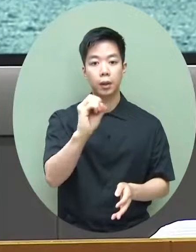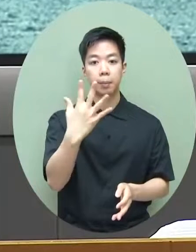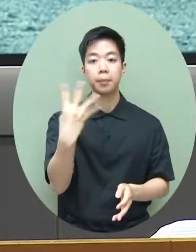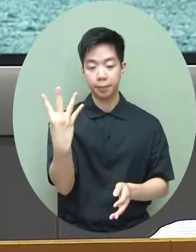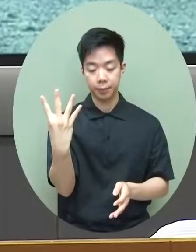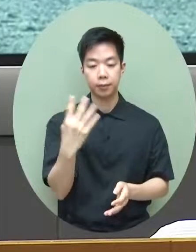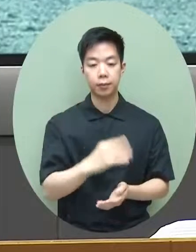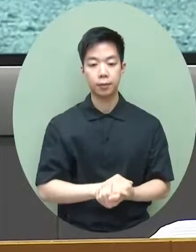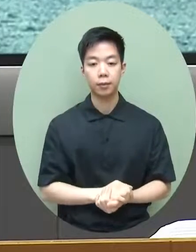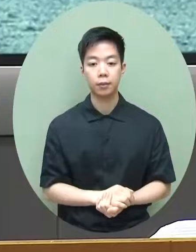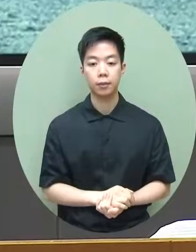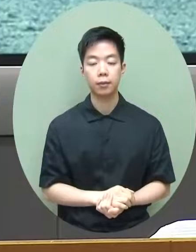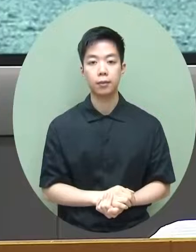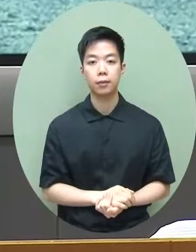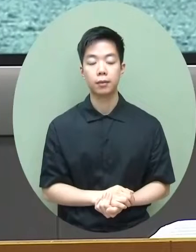Altogether,